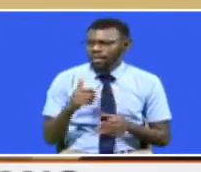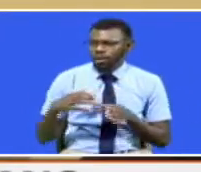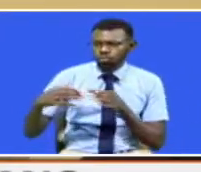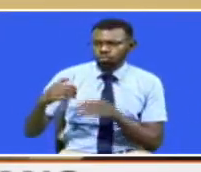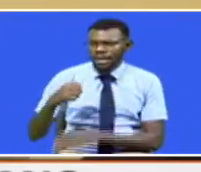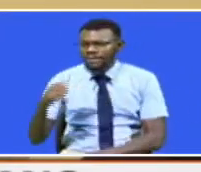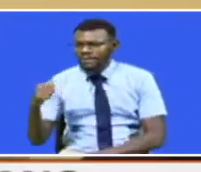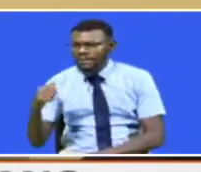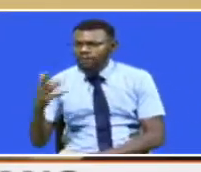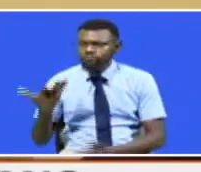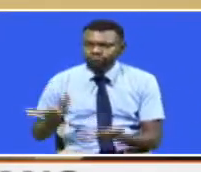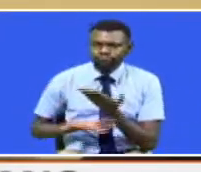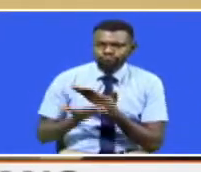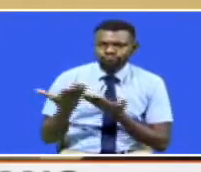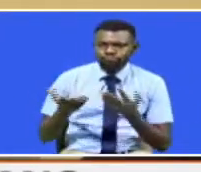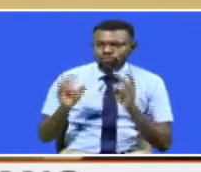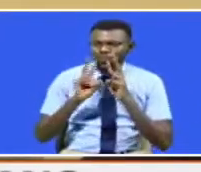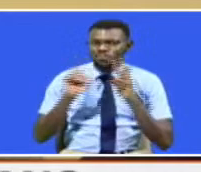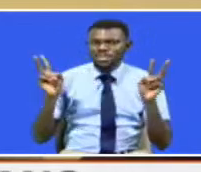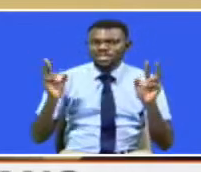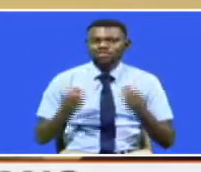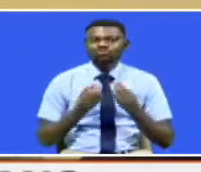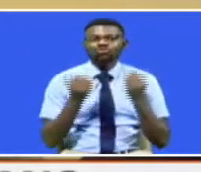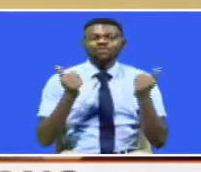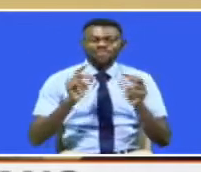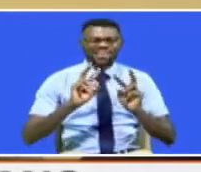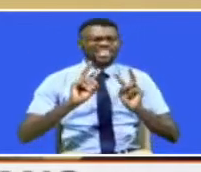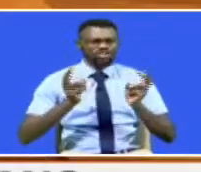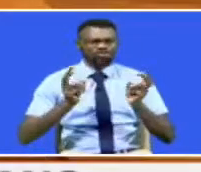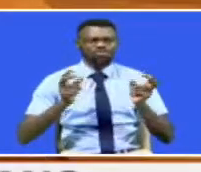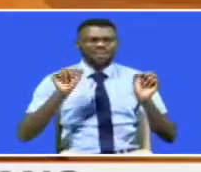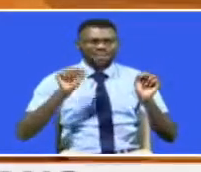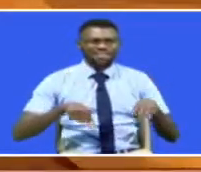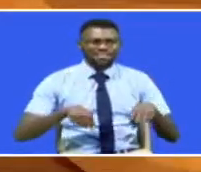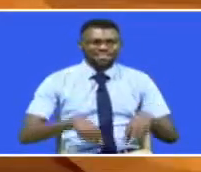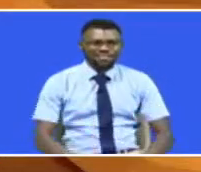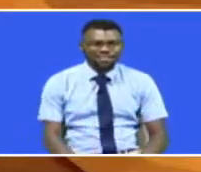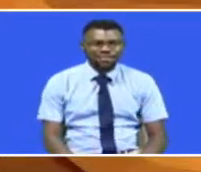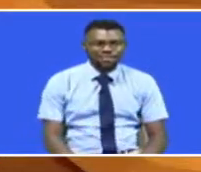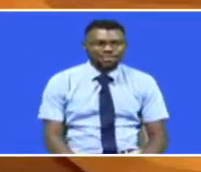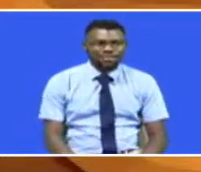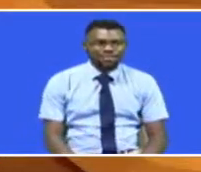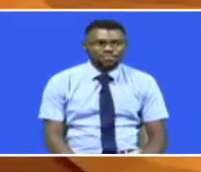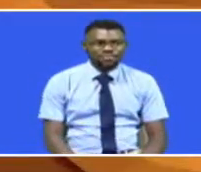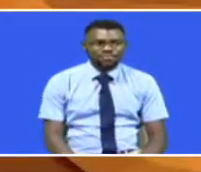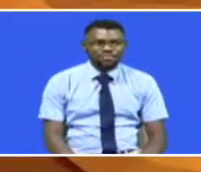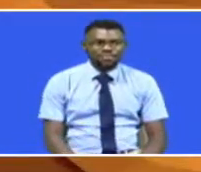find a peaceful way to address those issues. Now,